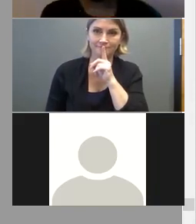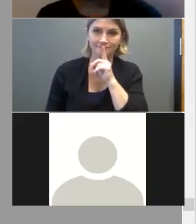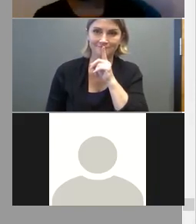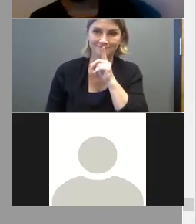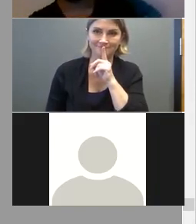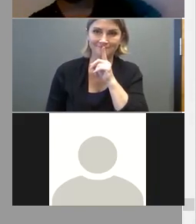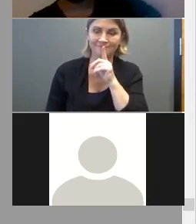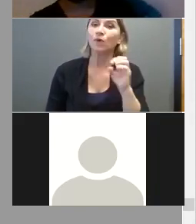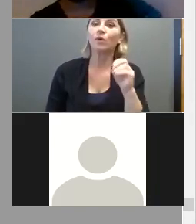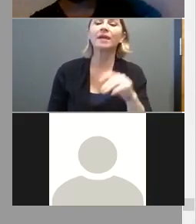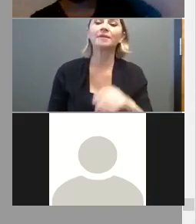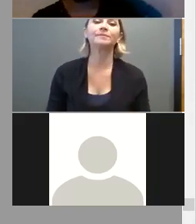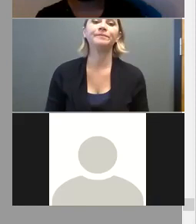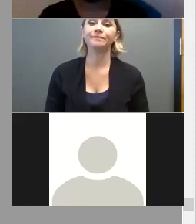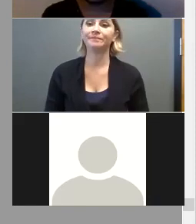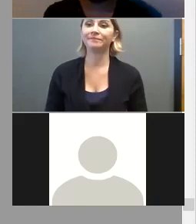Okay.